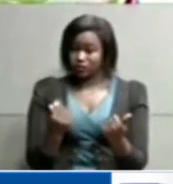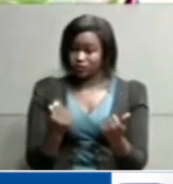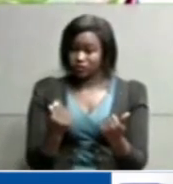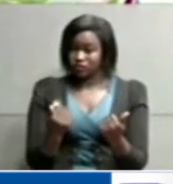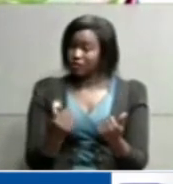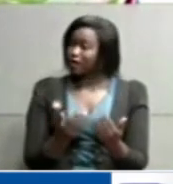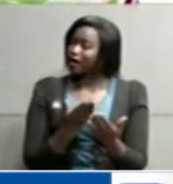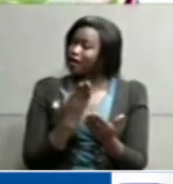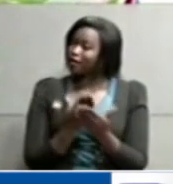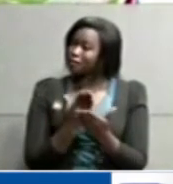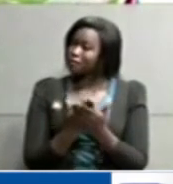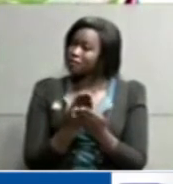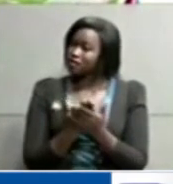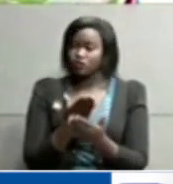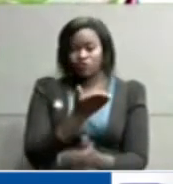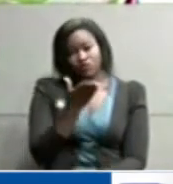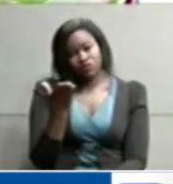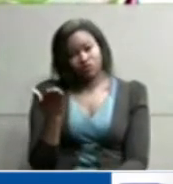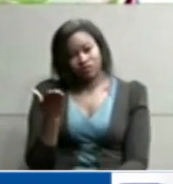I appeal to you,